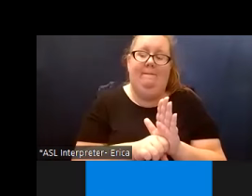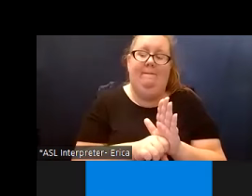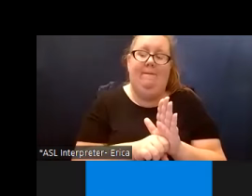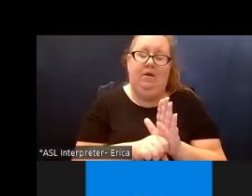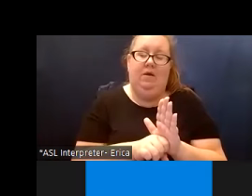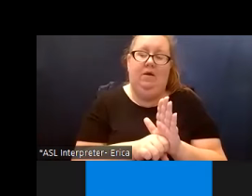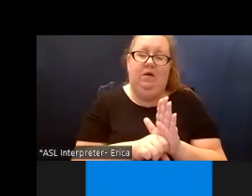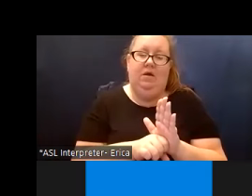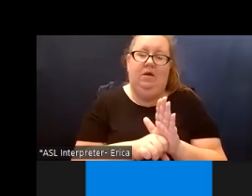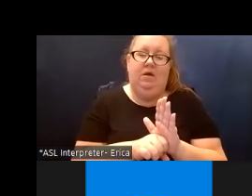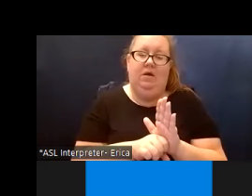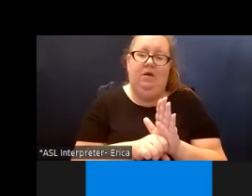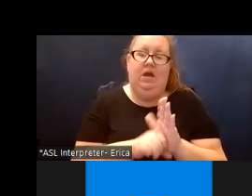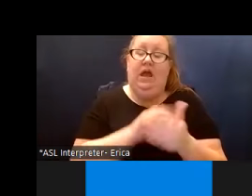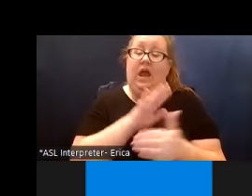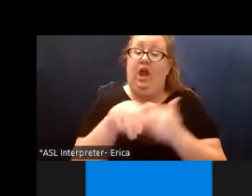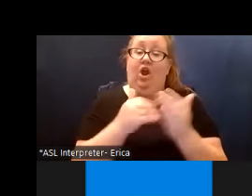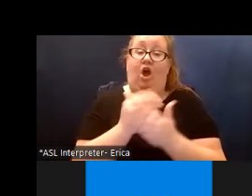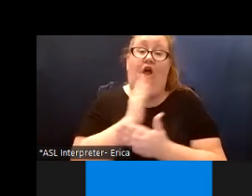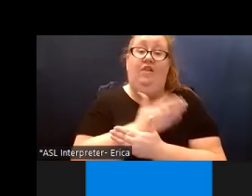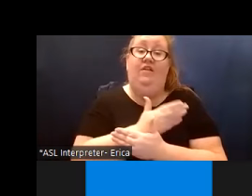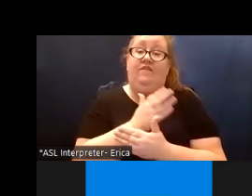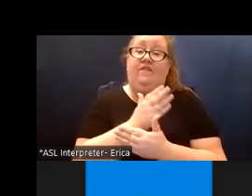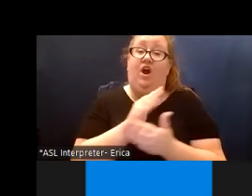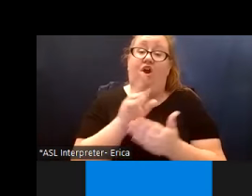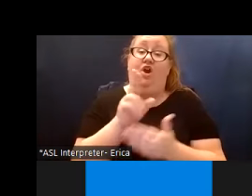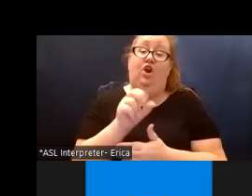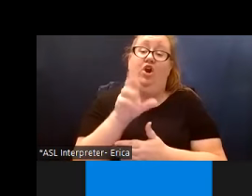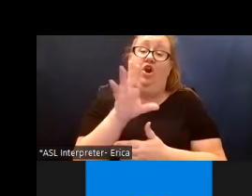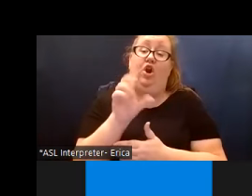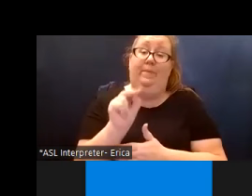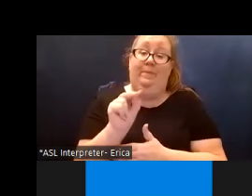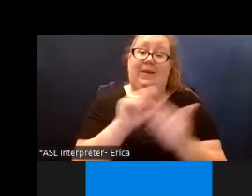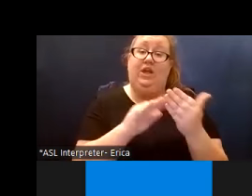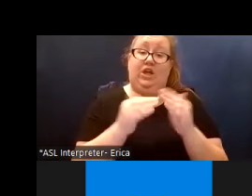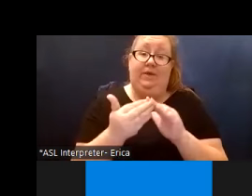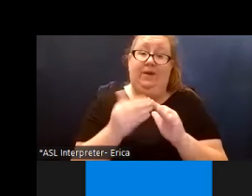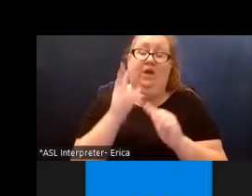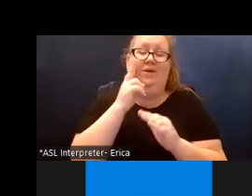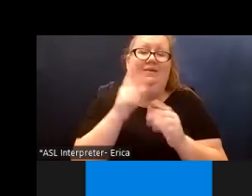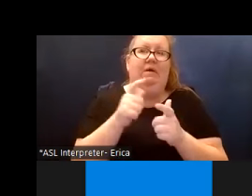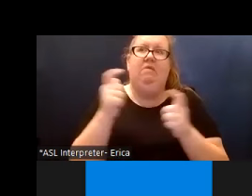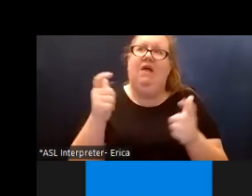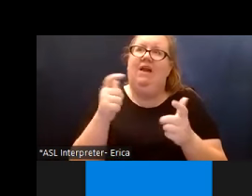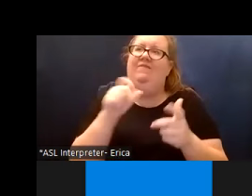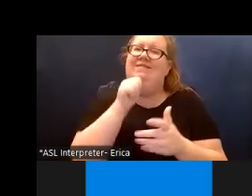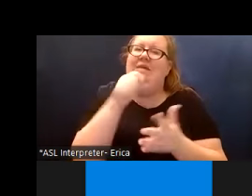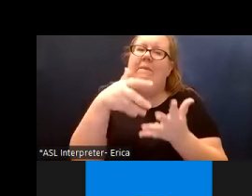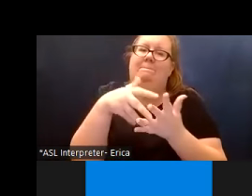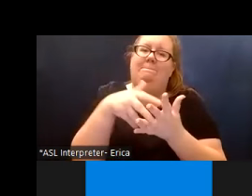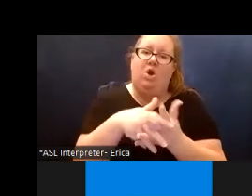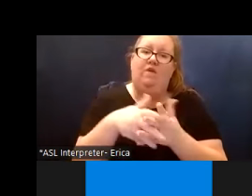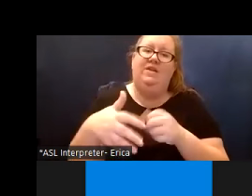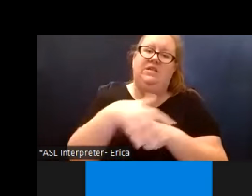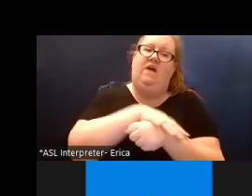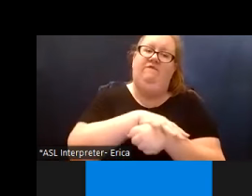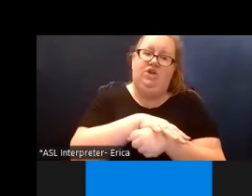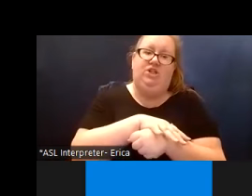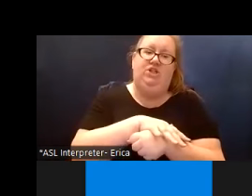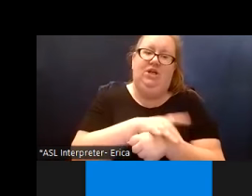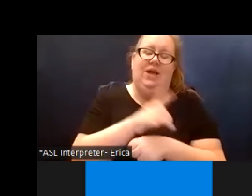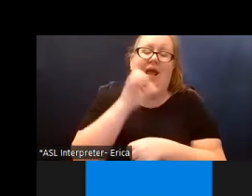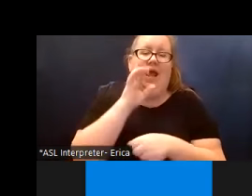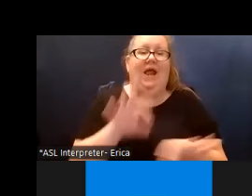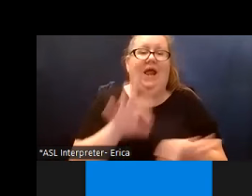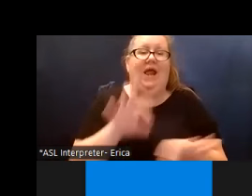In all of our urban communities, we do see a lot of this impervious coverage, and I think it's important